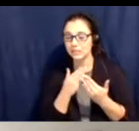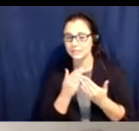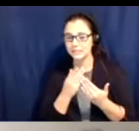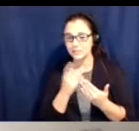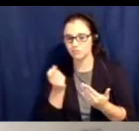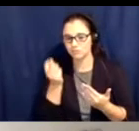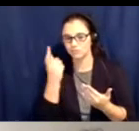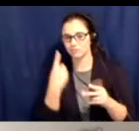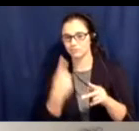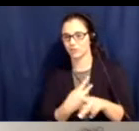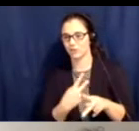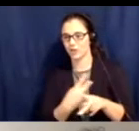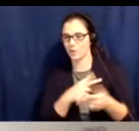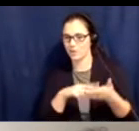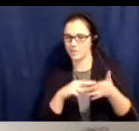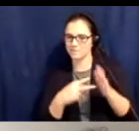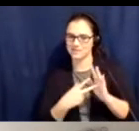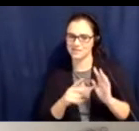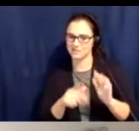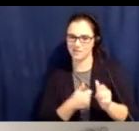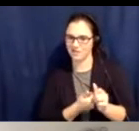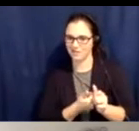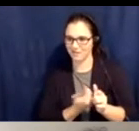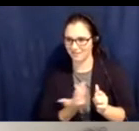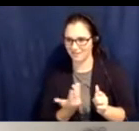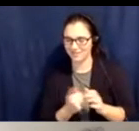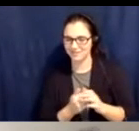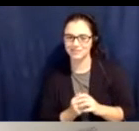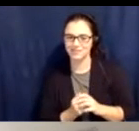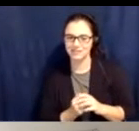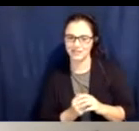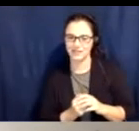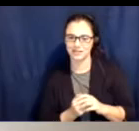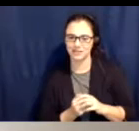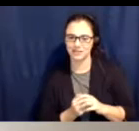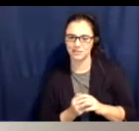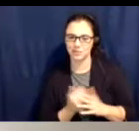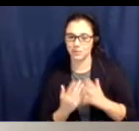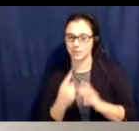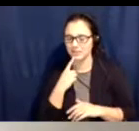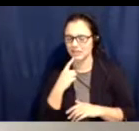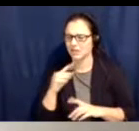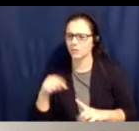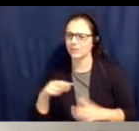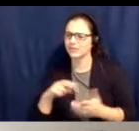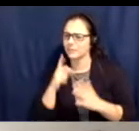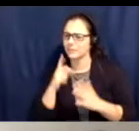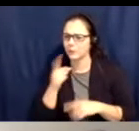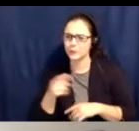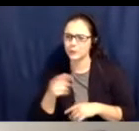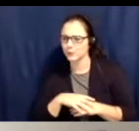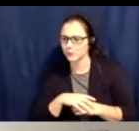to figure out what the meaning is, or perhaps they're saying, what does this mean to you?